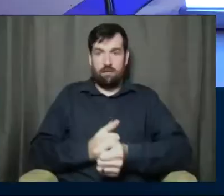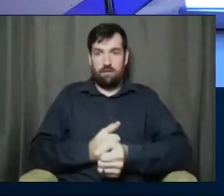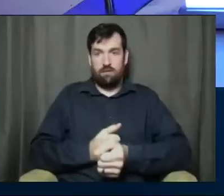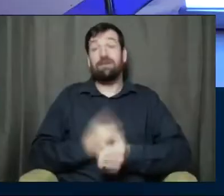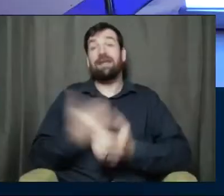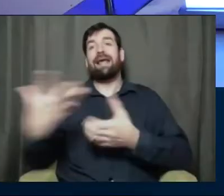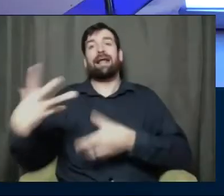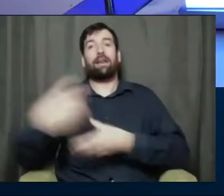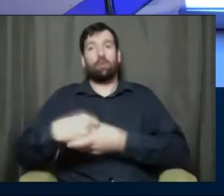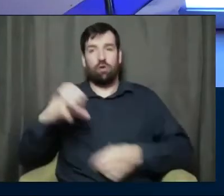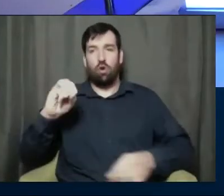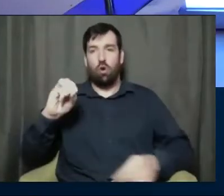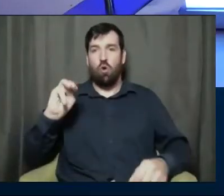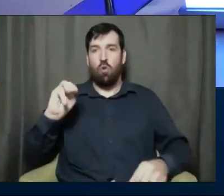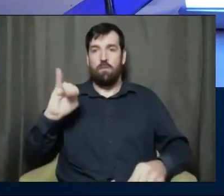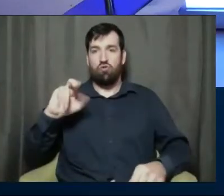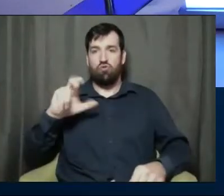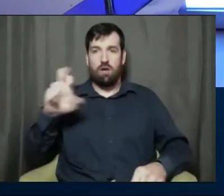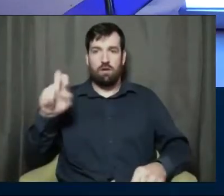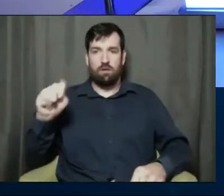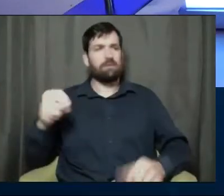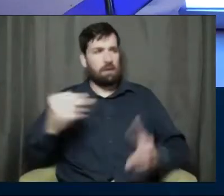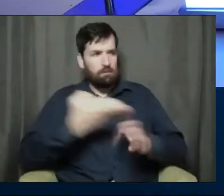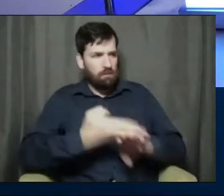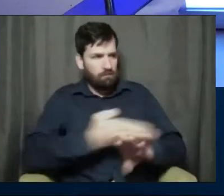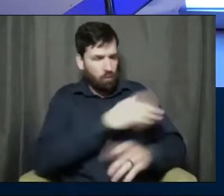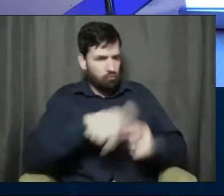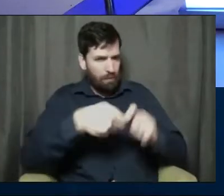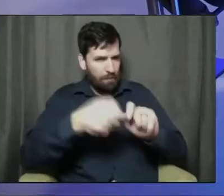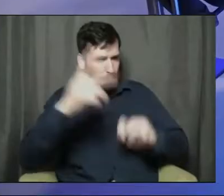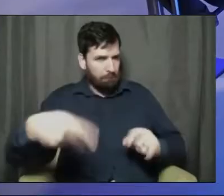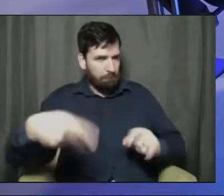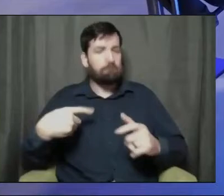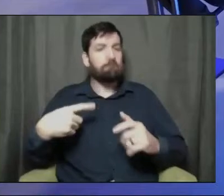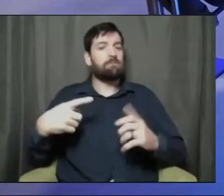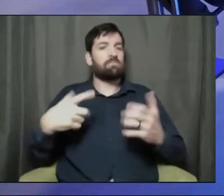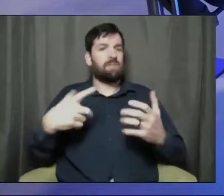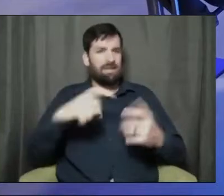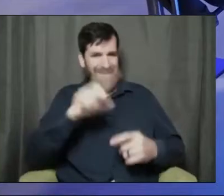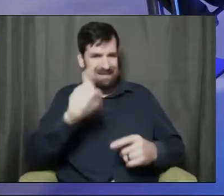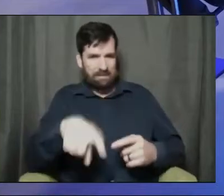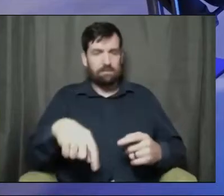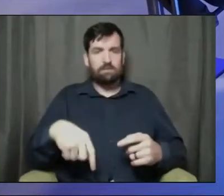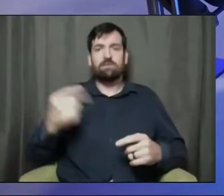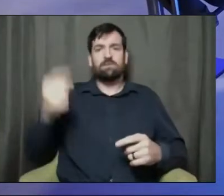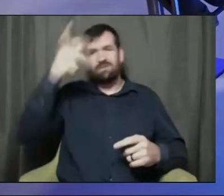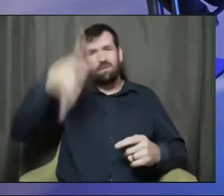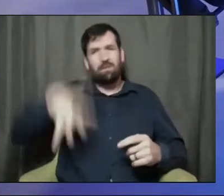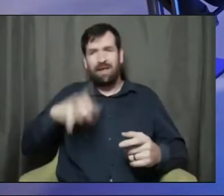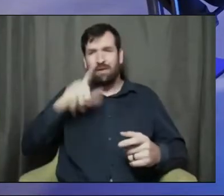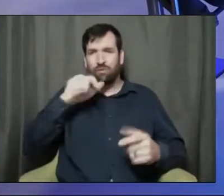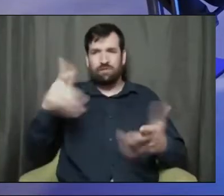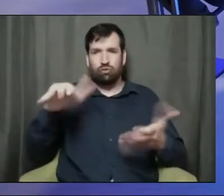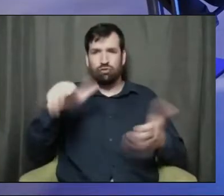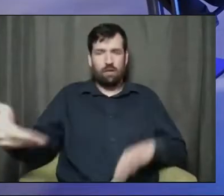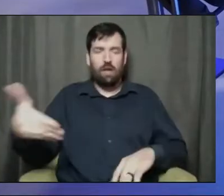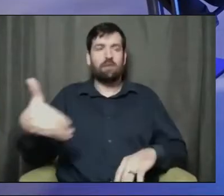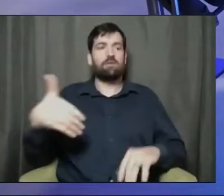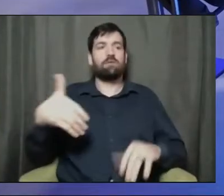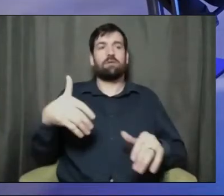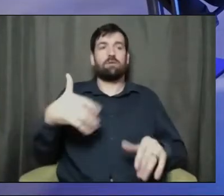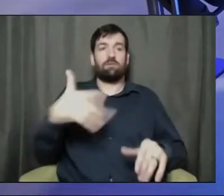right, before we wrap up today, I do have to ask you both, because we started the show talking about the gentleman who passed away after 2 months of receiving the pig